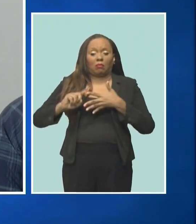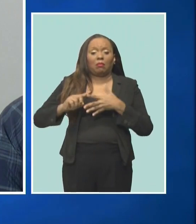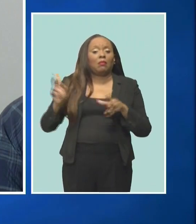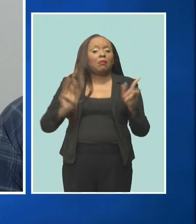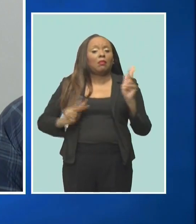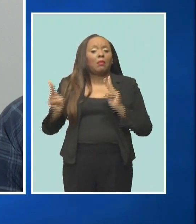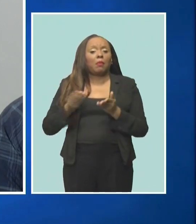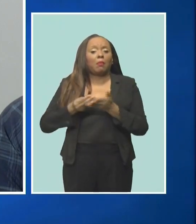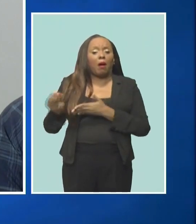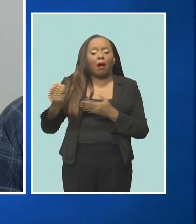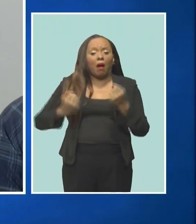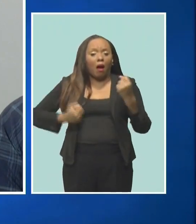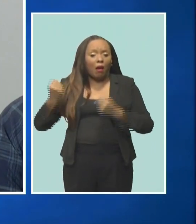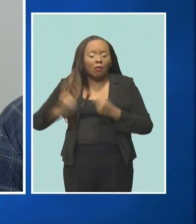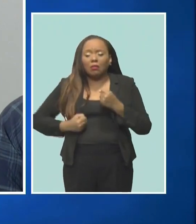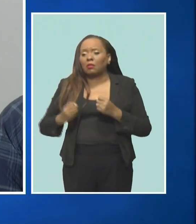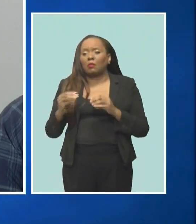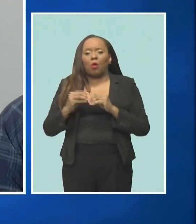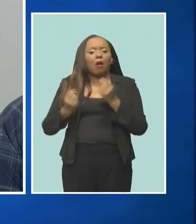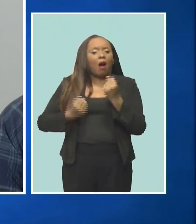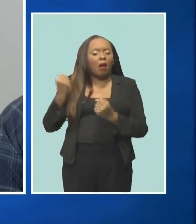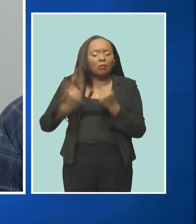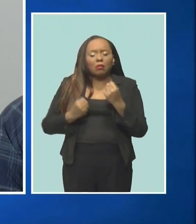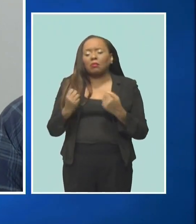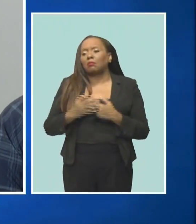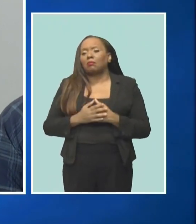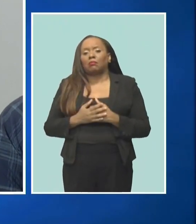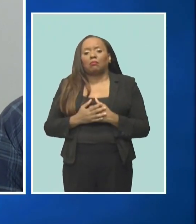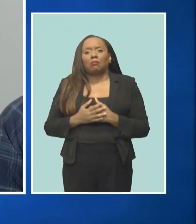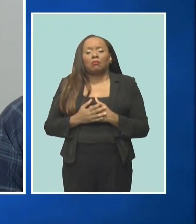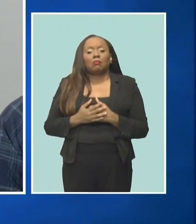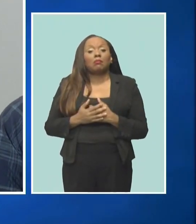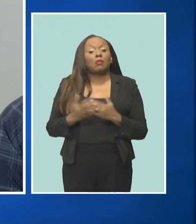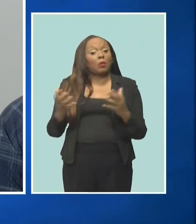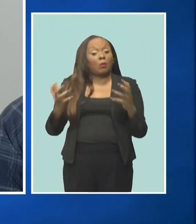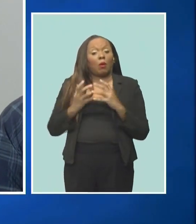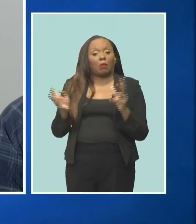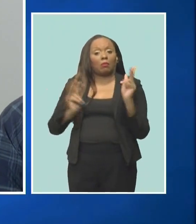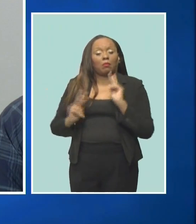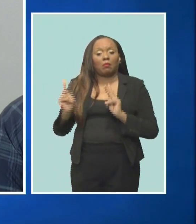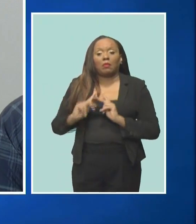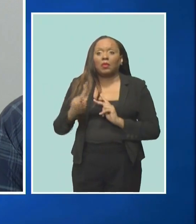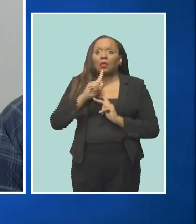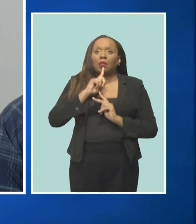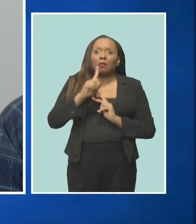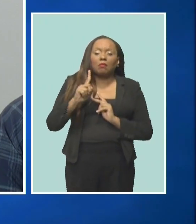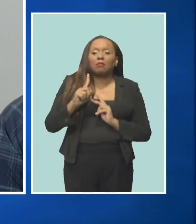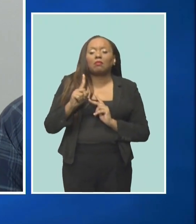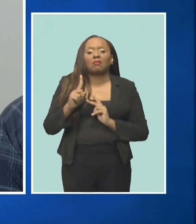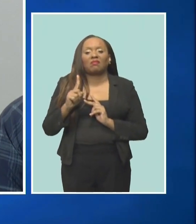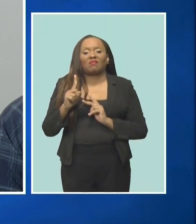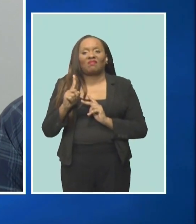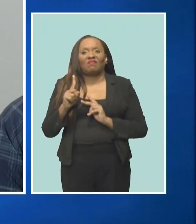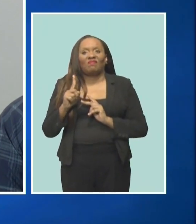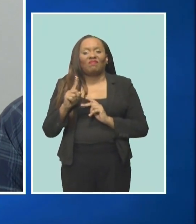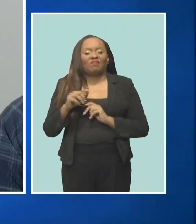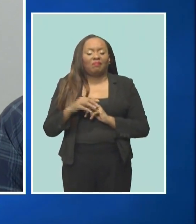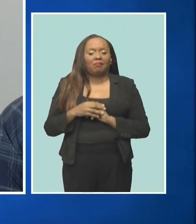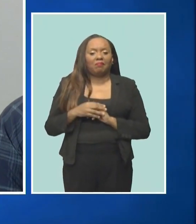more vehicles on the road now. So we want to encourage people to get back into our